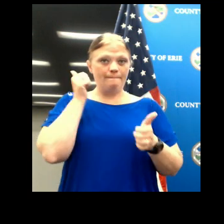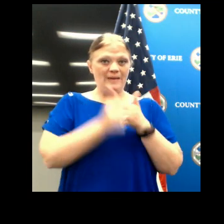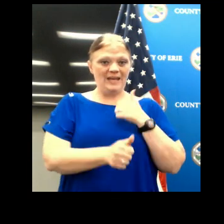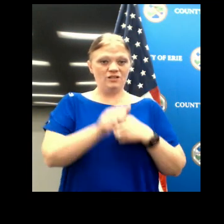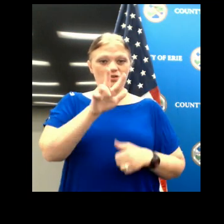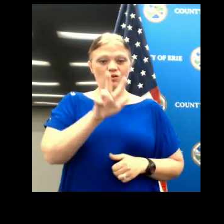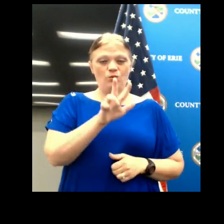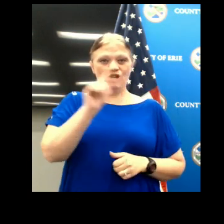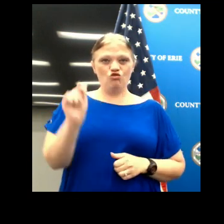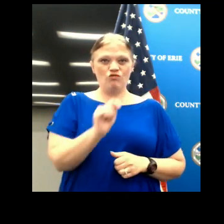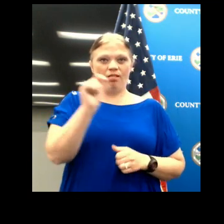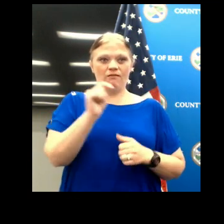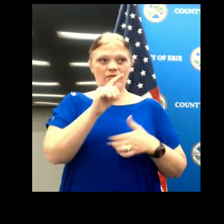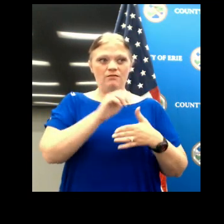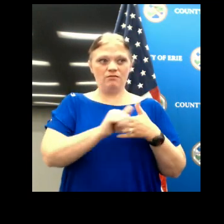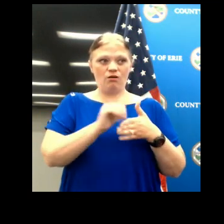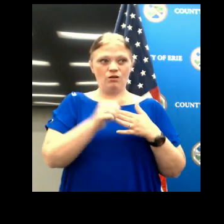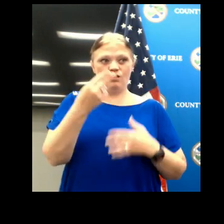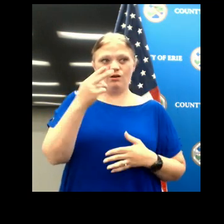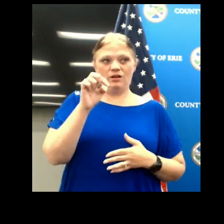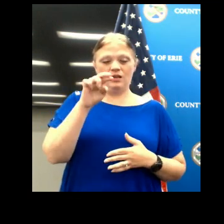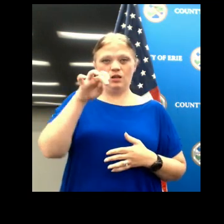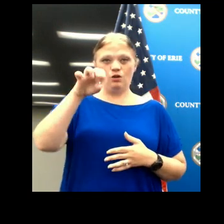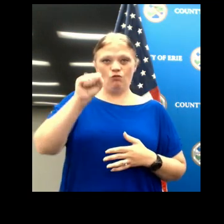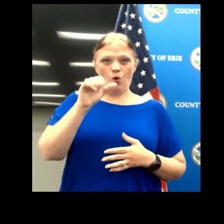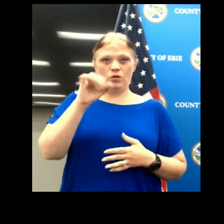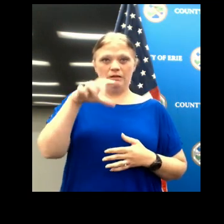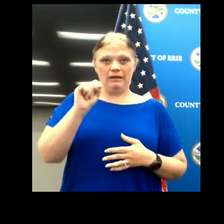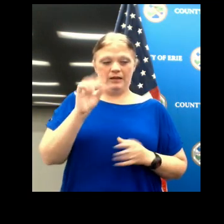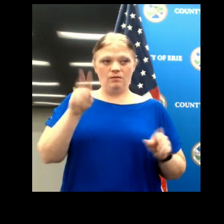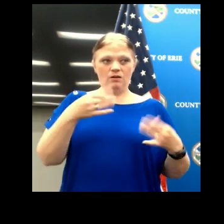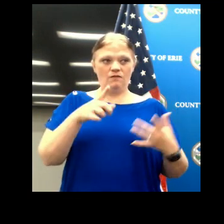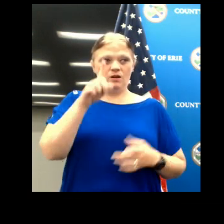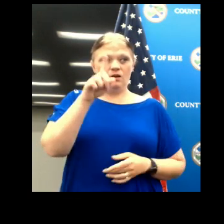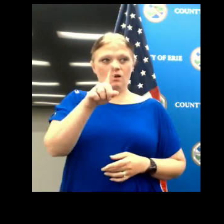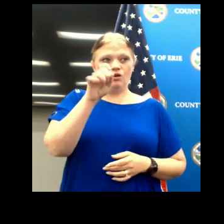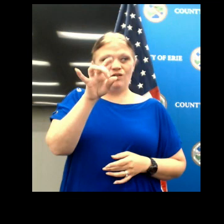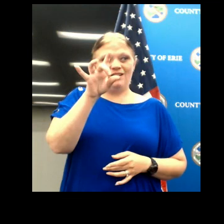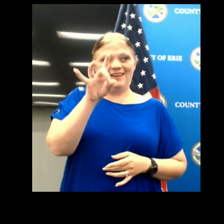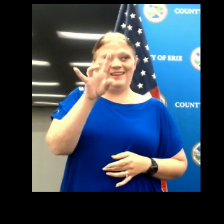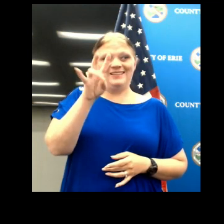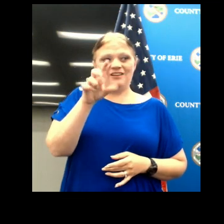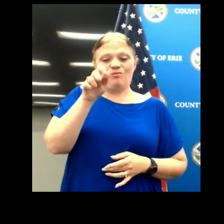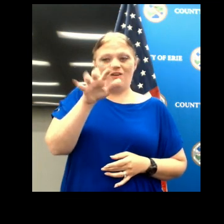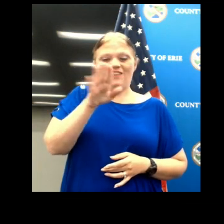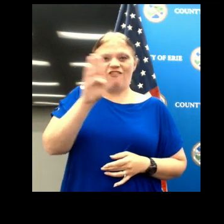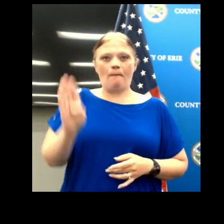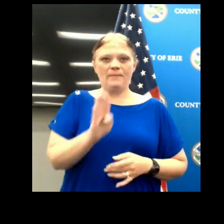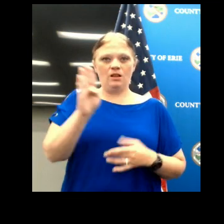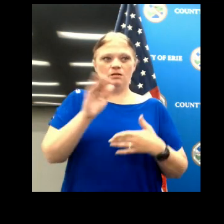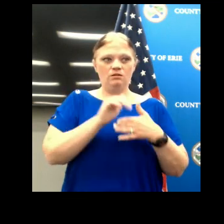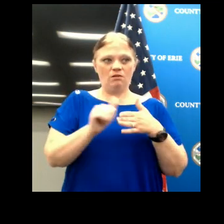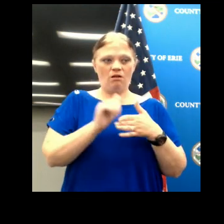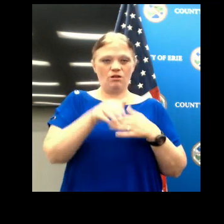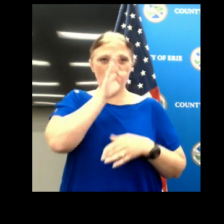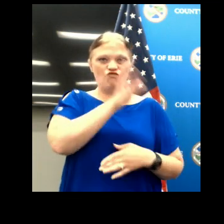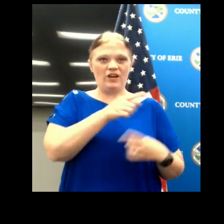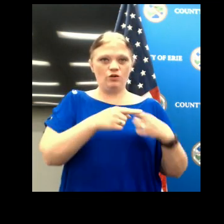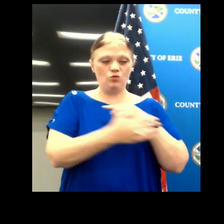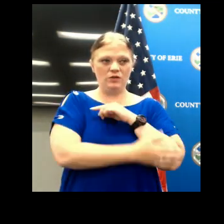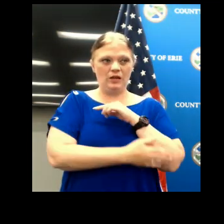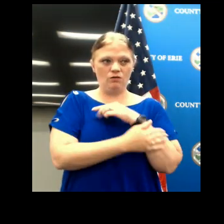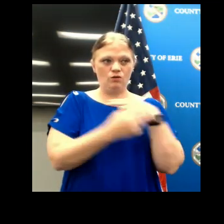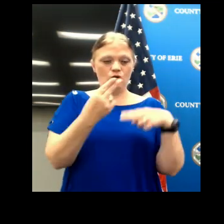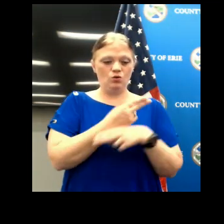trillion HEROES Act, which provides $187.5 billion directly to counties and can be used for